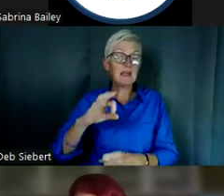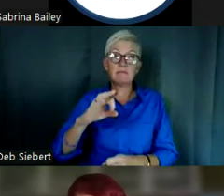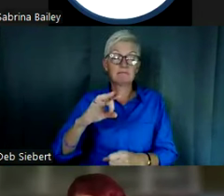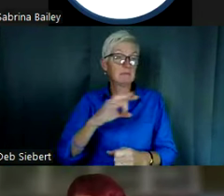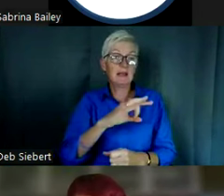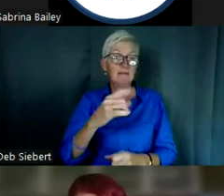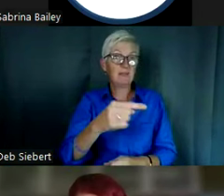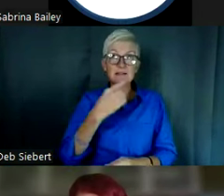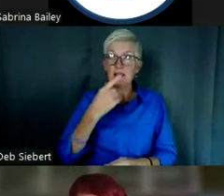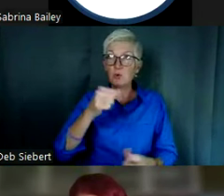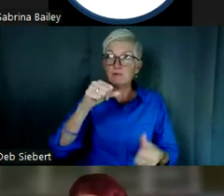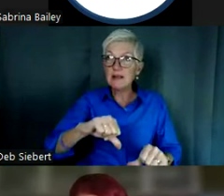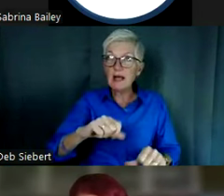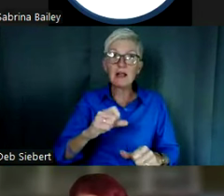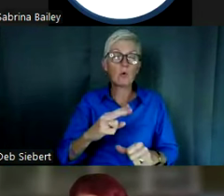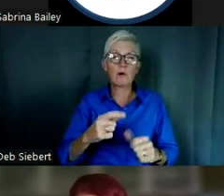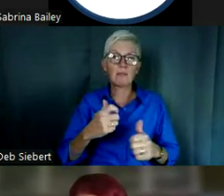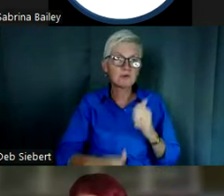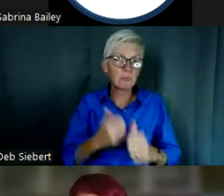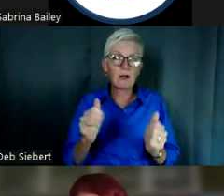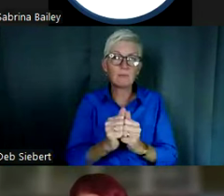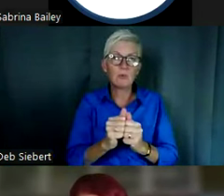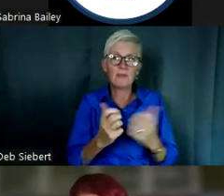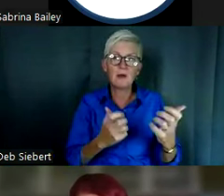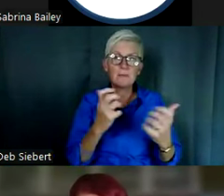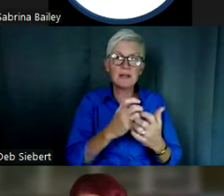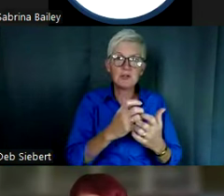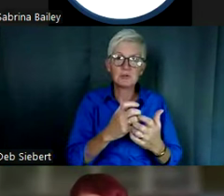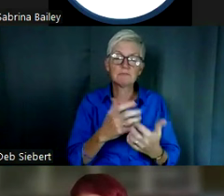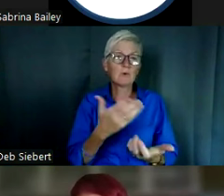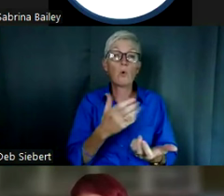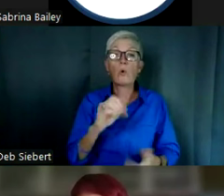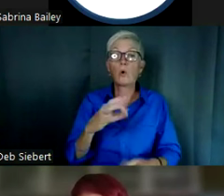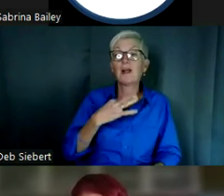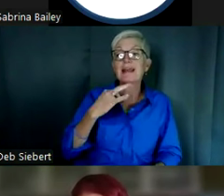an issue that arises with an accommodation with an employee or an applicant.